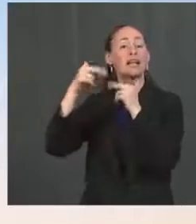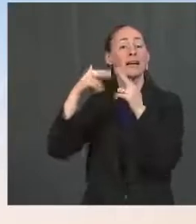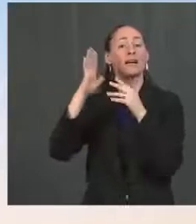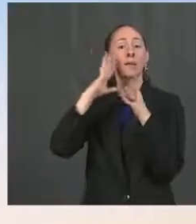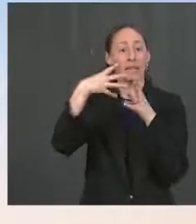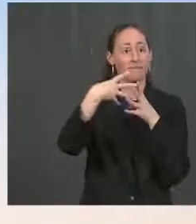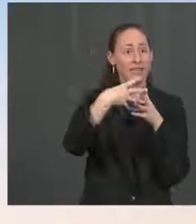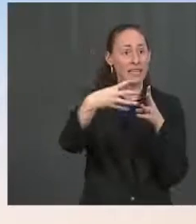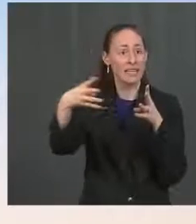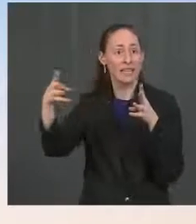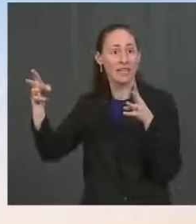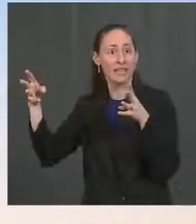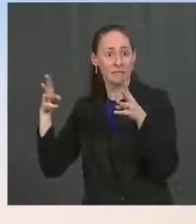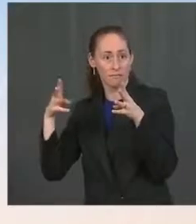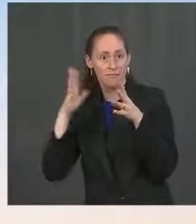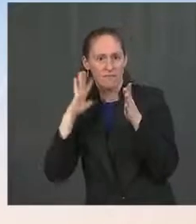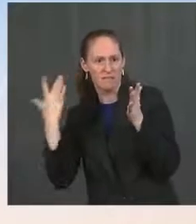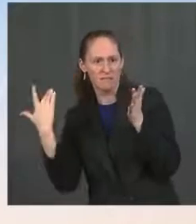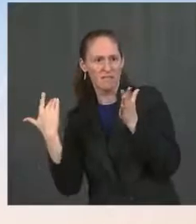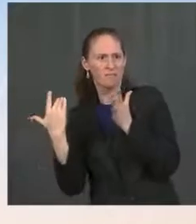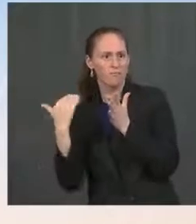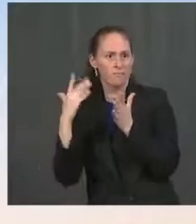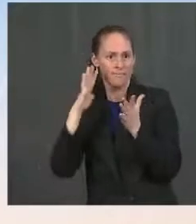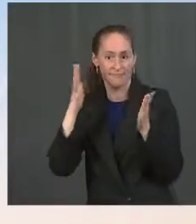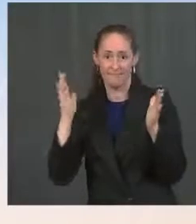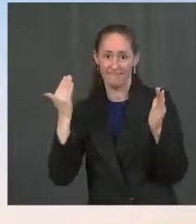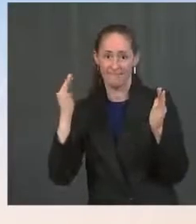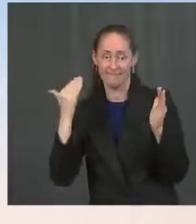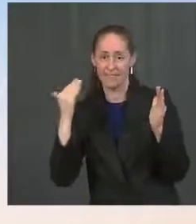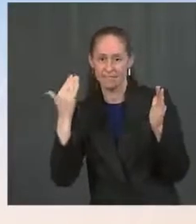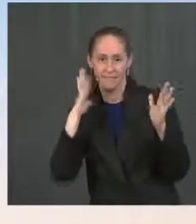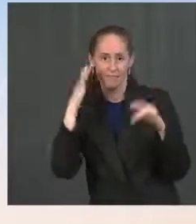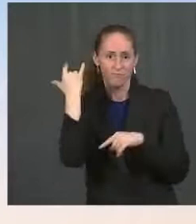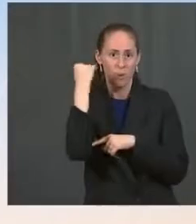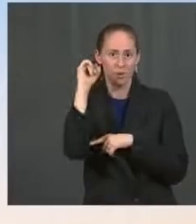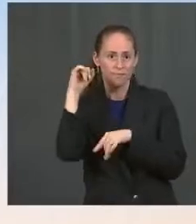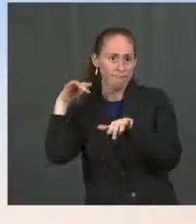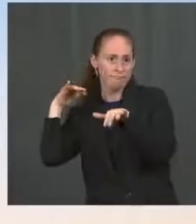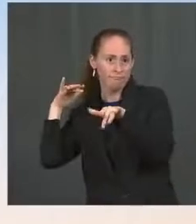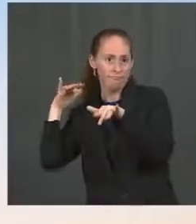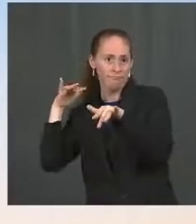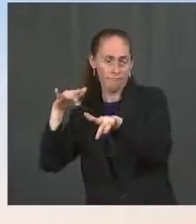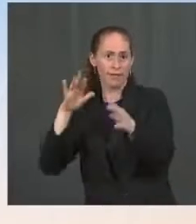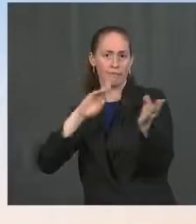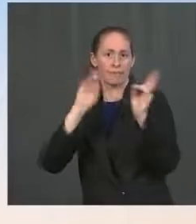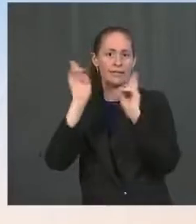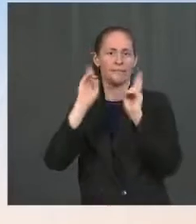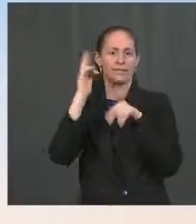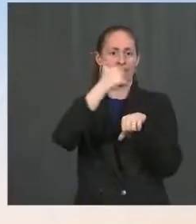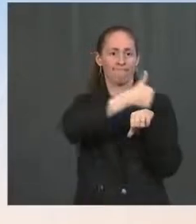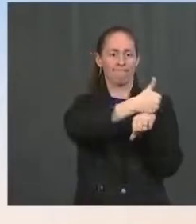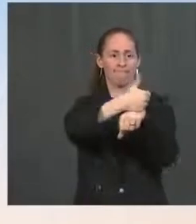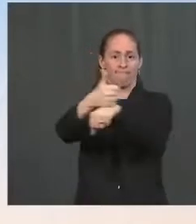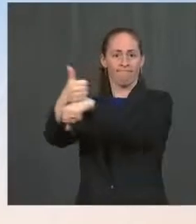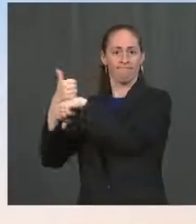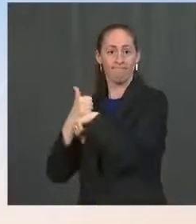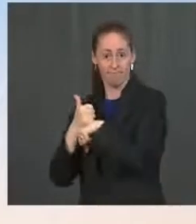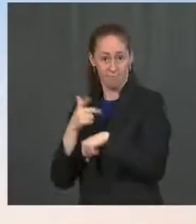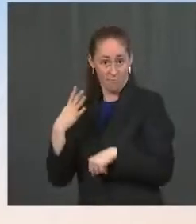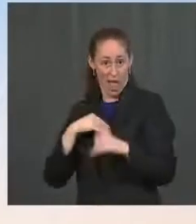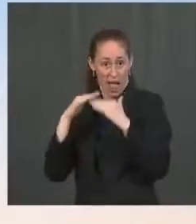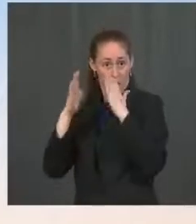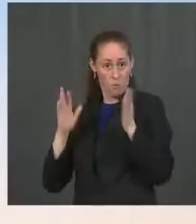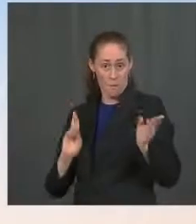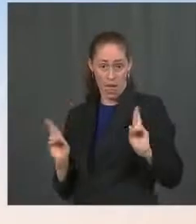down for 2 months that we haven't seen that fence up. It's going back now. Is the White House prepared, and should Americans expect this fence to go up